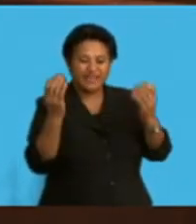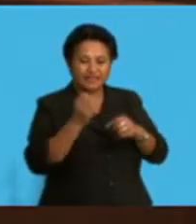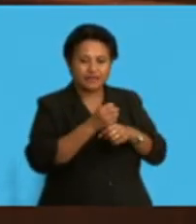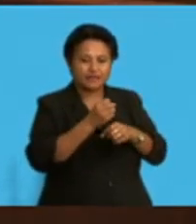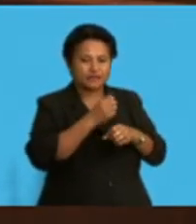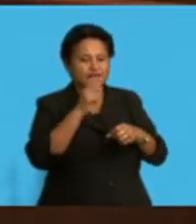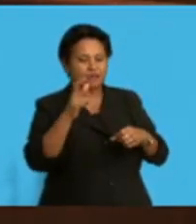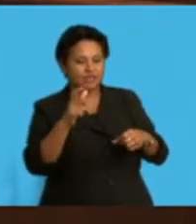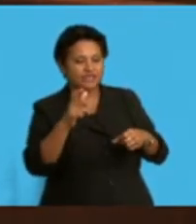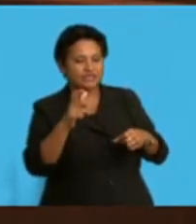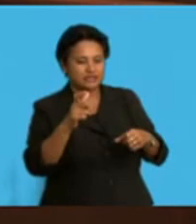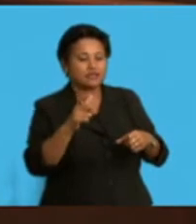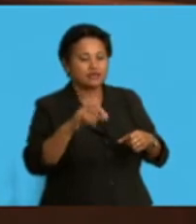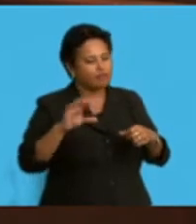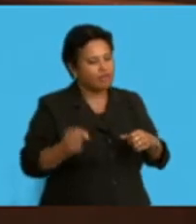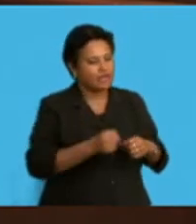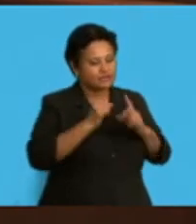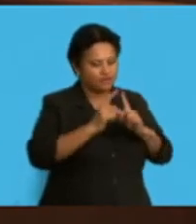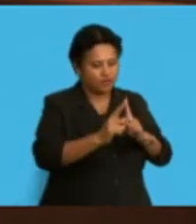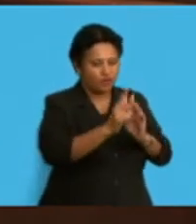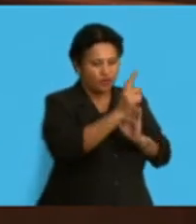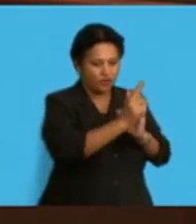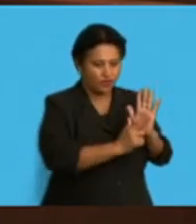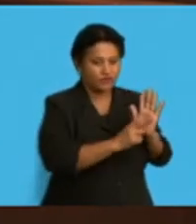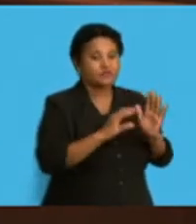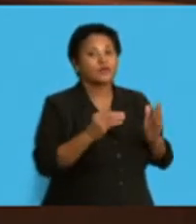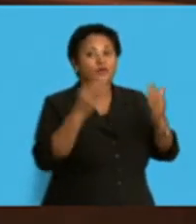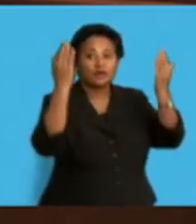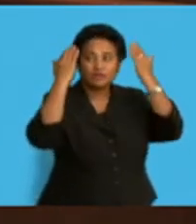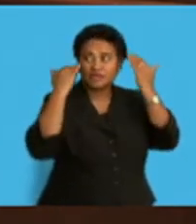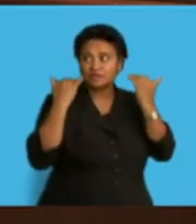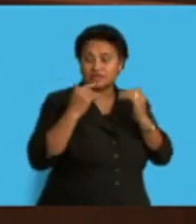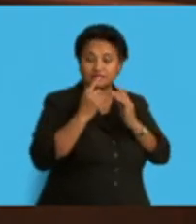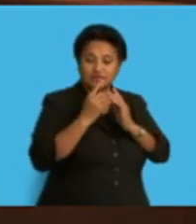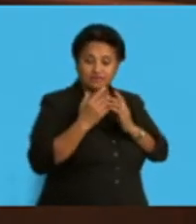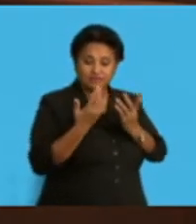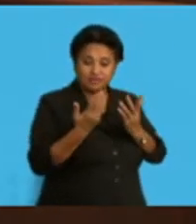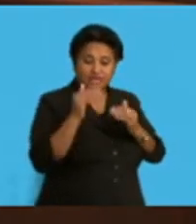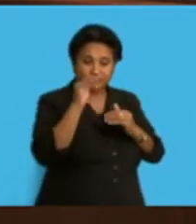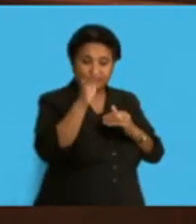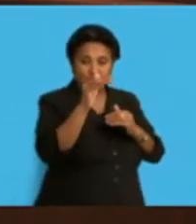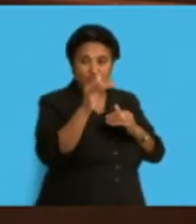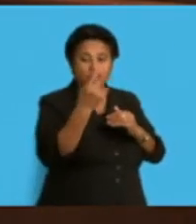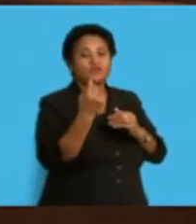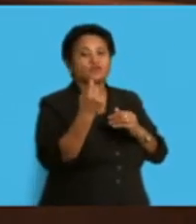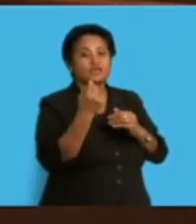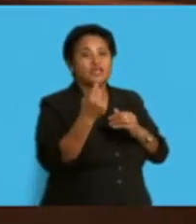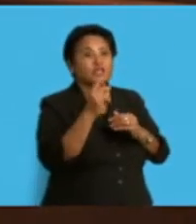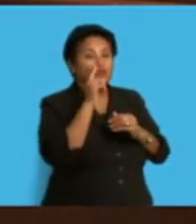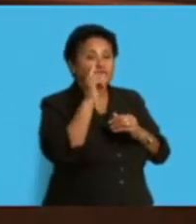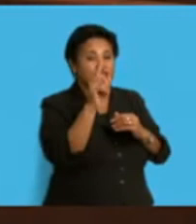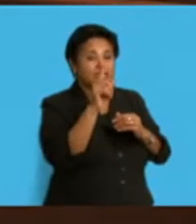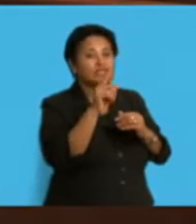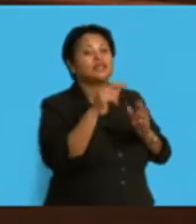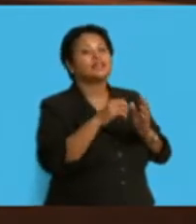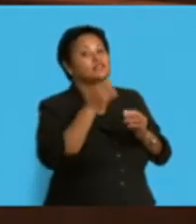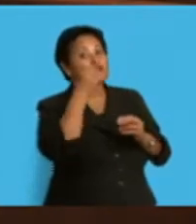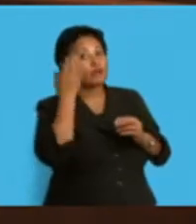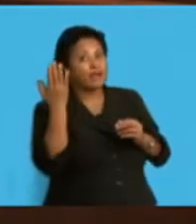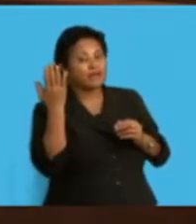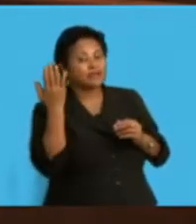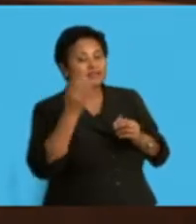ensure compliance with the law. So in the near future, Madam Speaker, the prices you will see on the supermarket shelves will not be the ones dictated by these